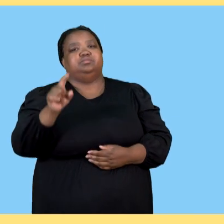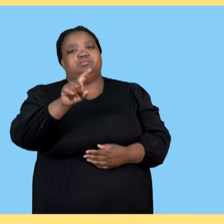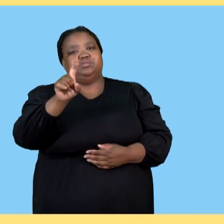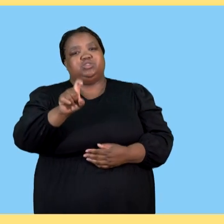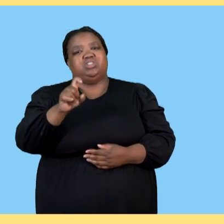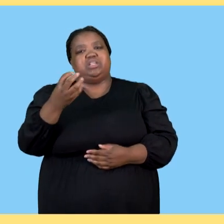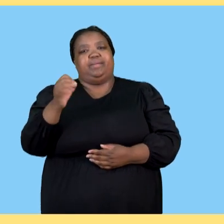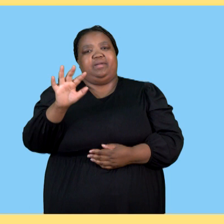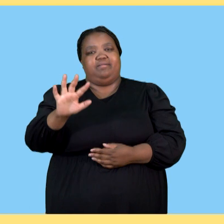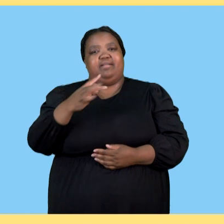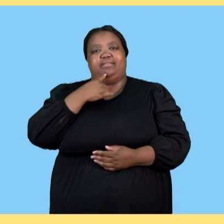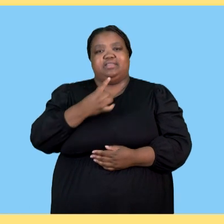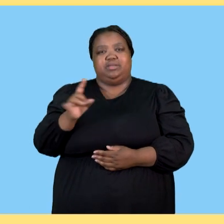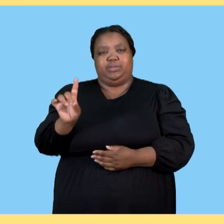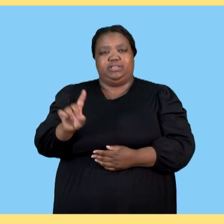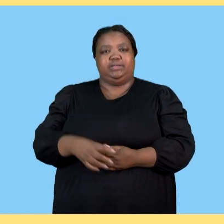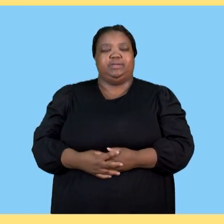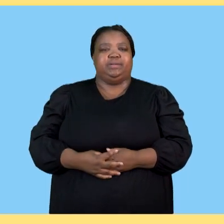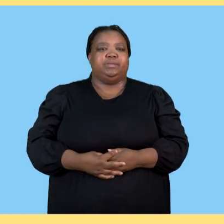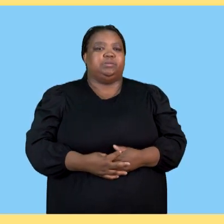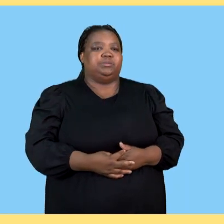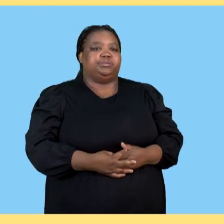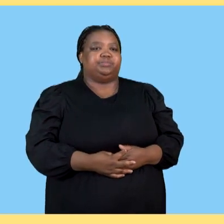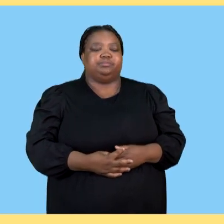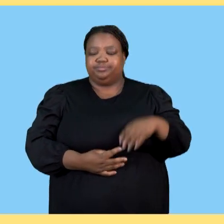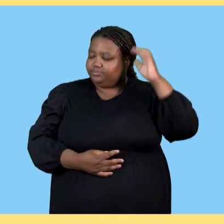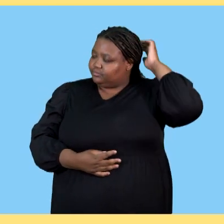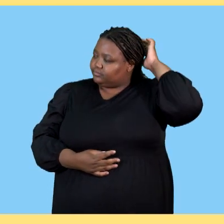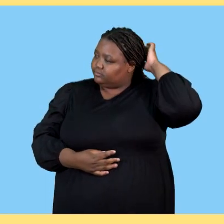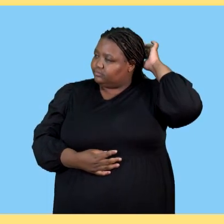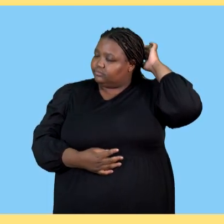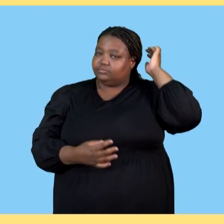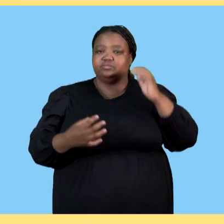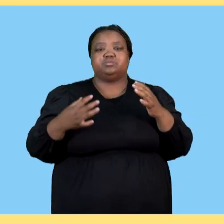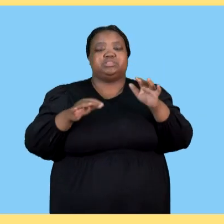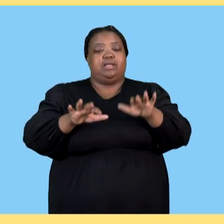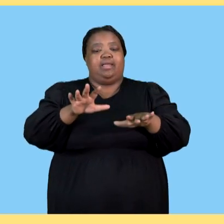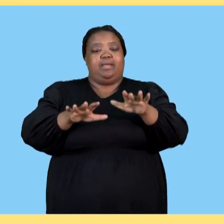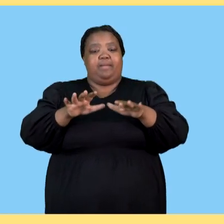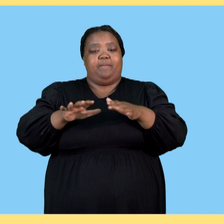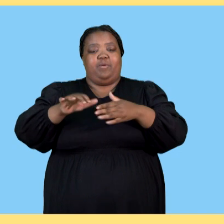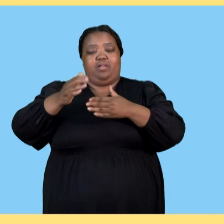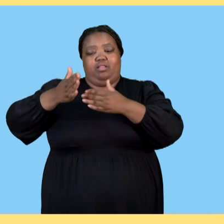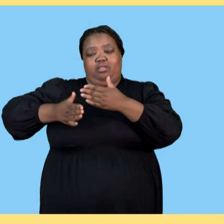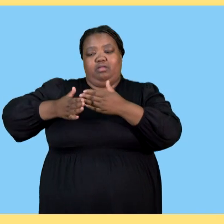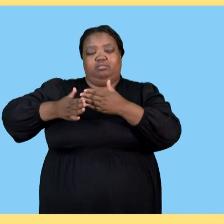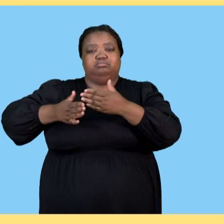question number 5 then says, determine the bank balance at the end of April.